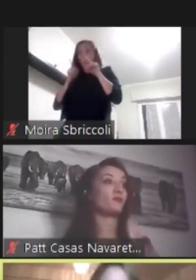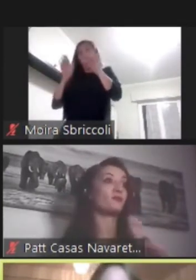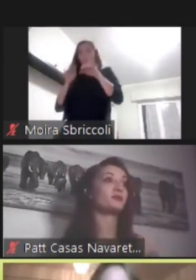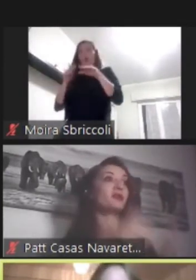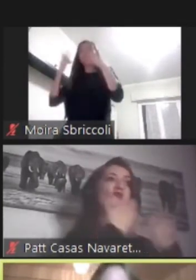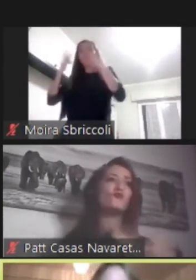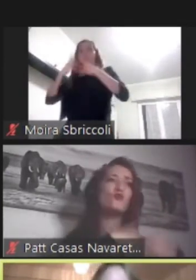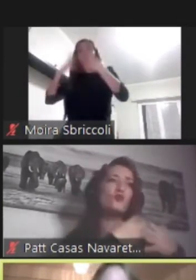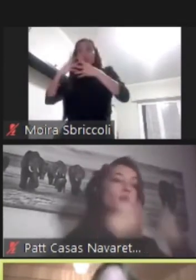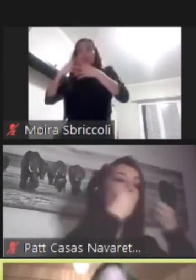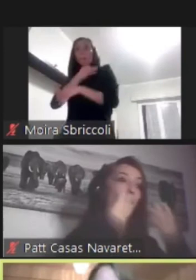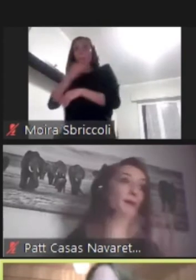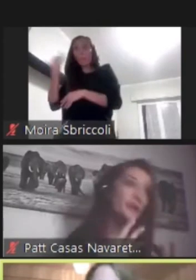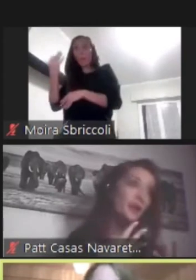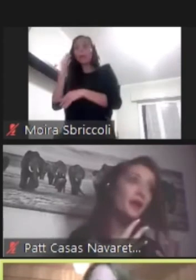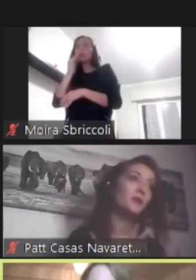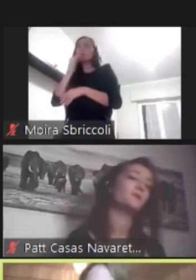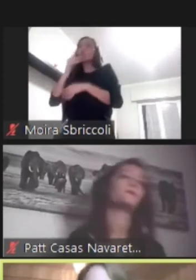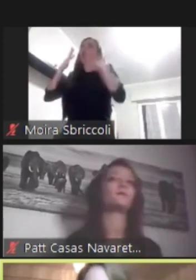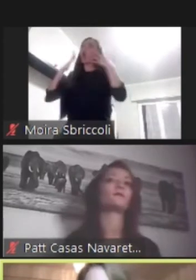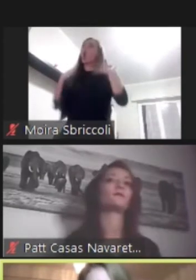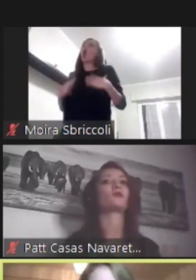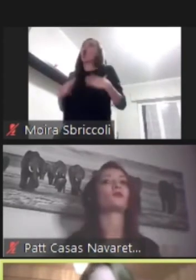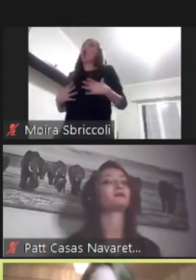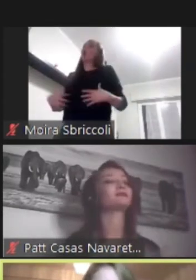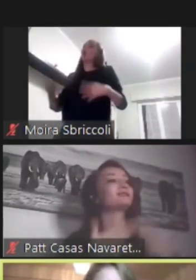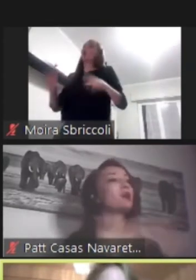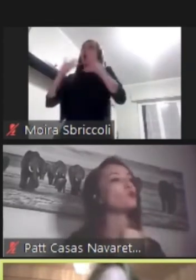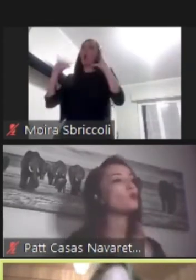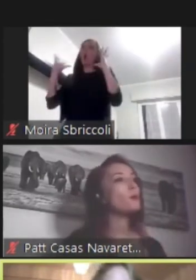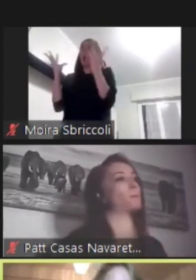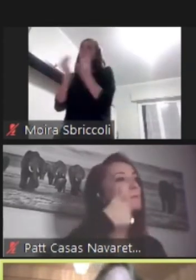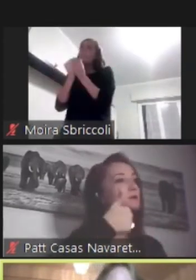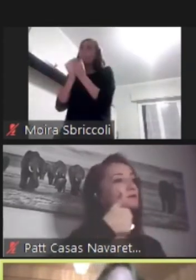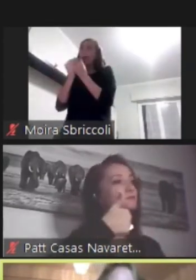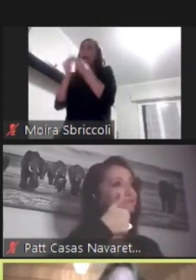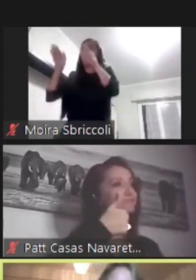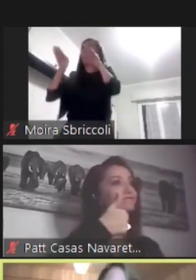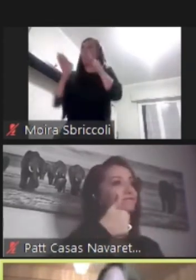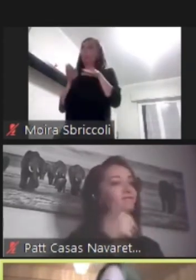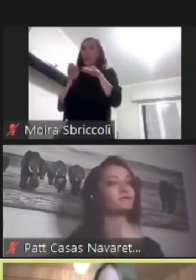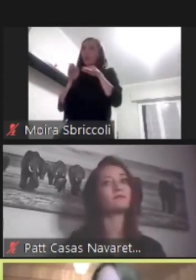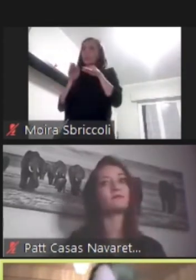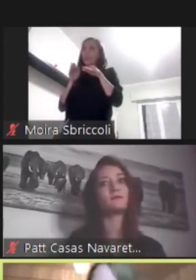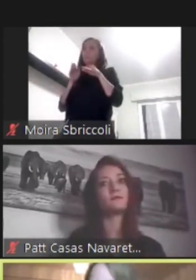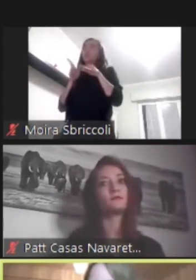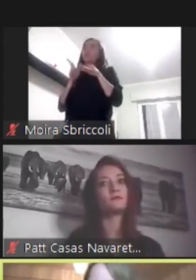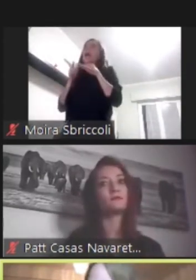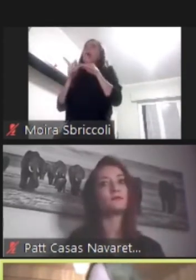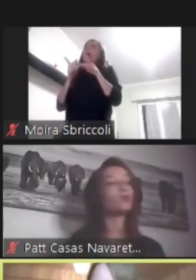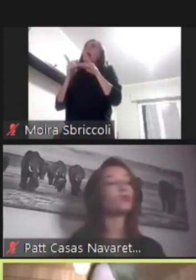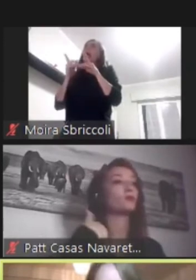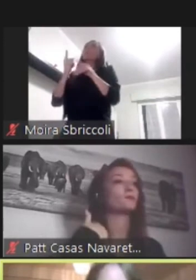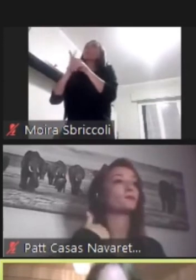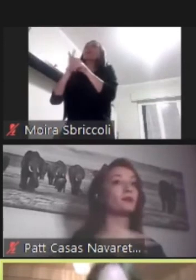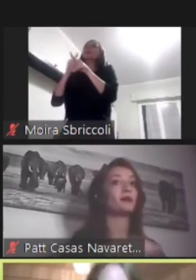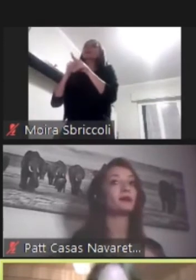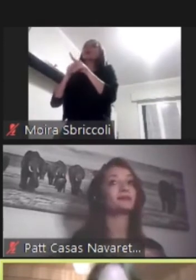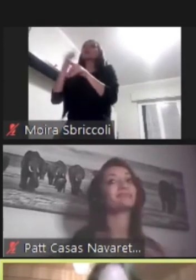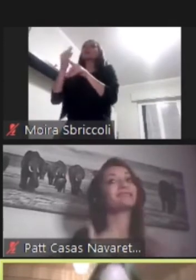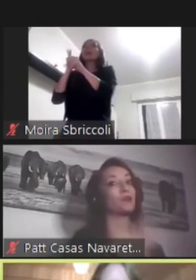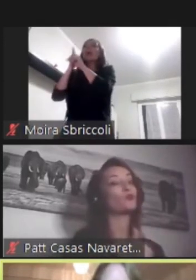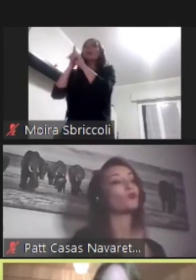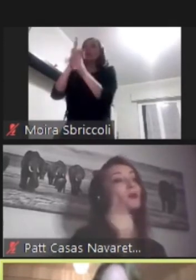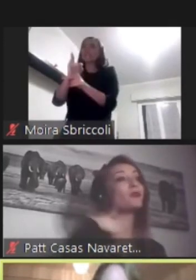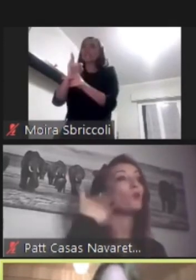it. So when the immune system weakens, its ability to defend the body also